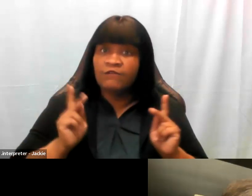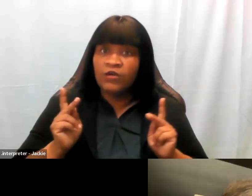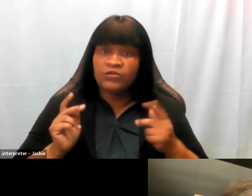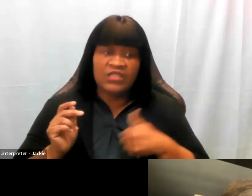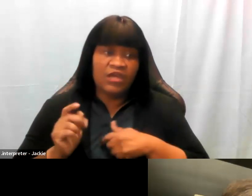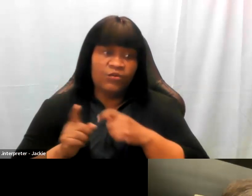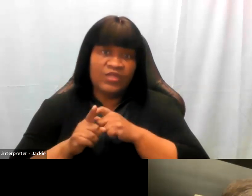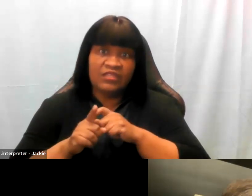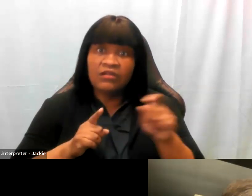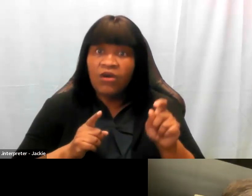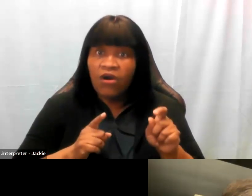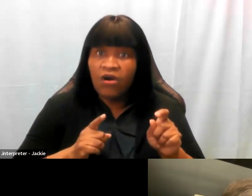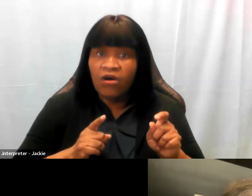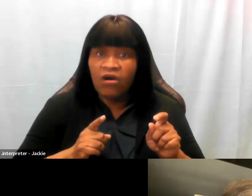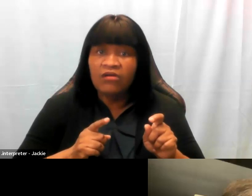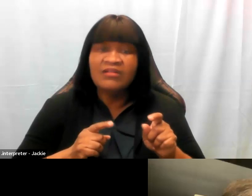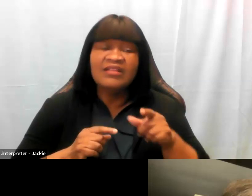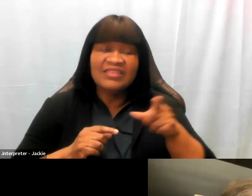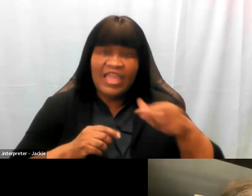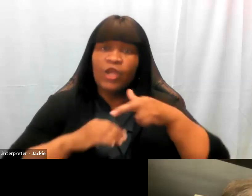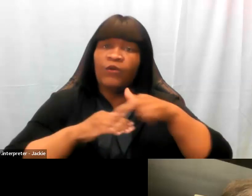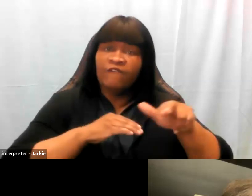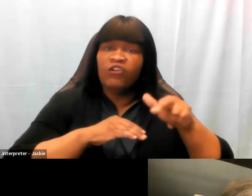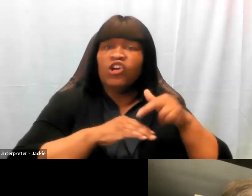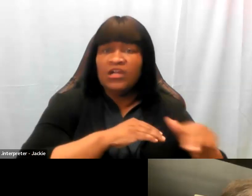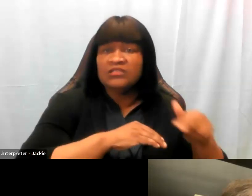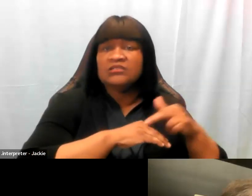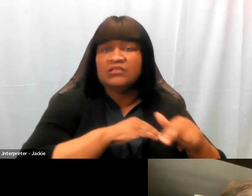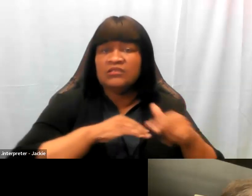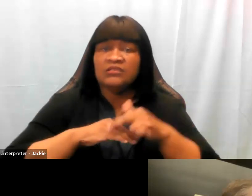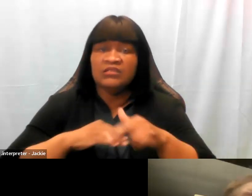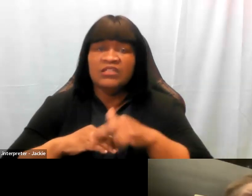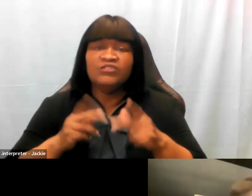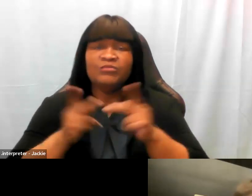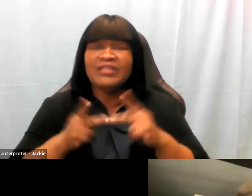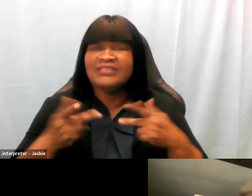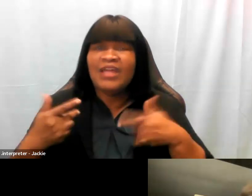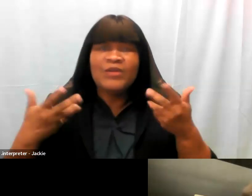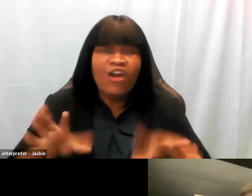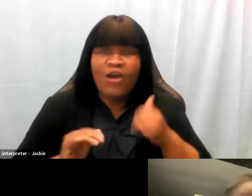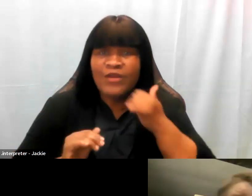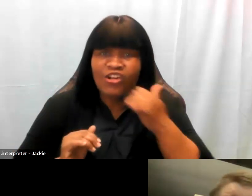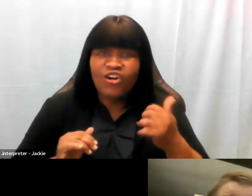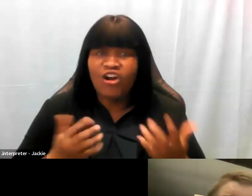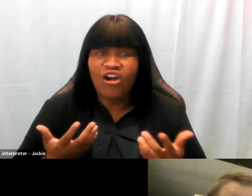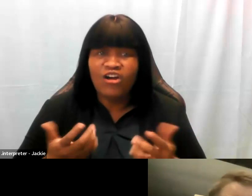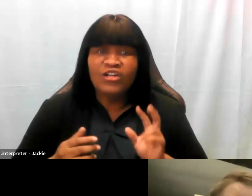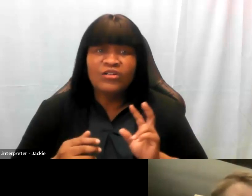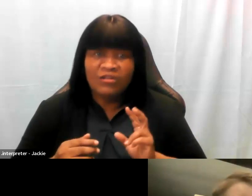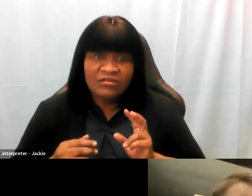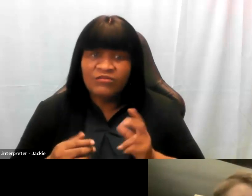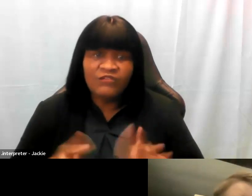up calling end up referring us to places that we've already called. Or 211 or 988. They'll list